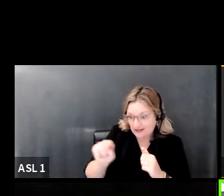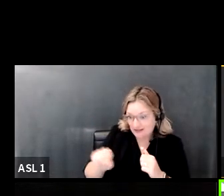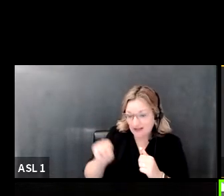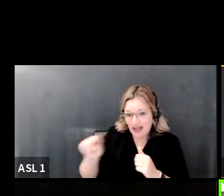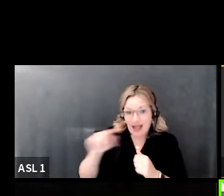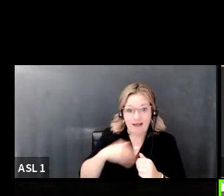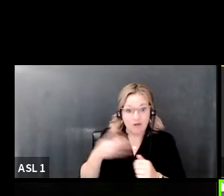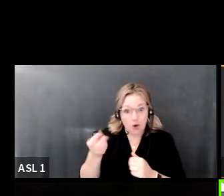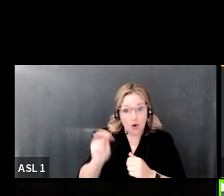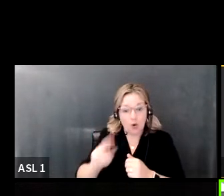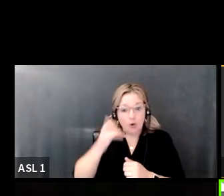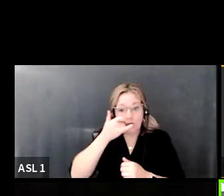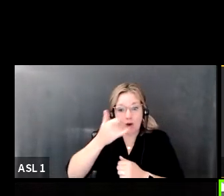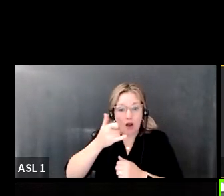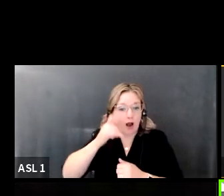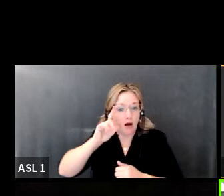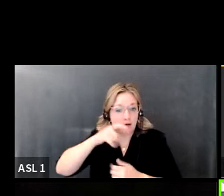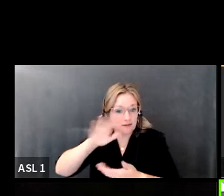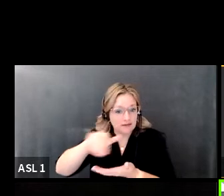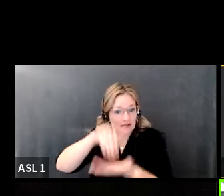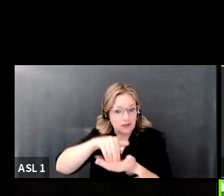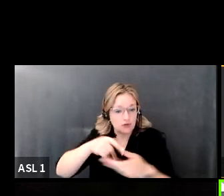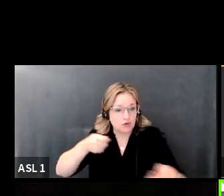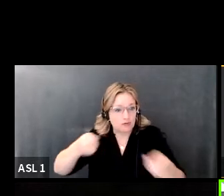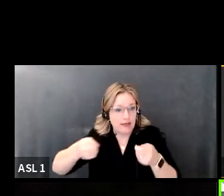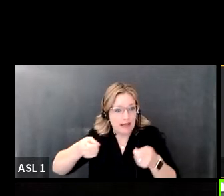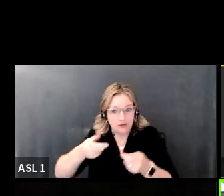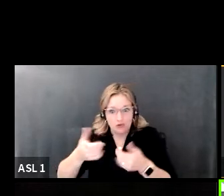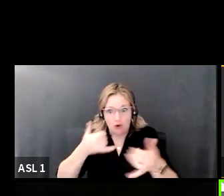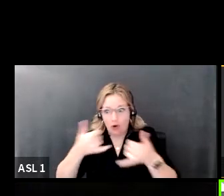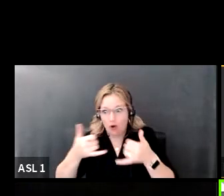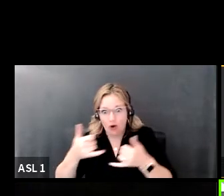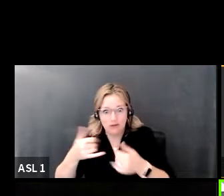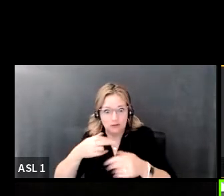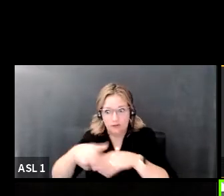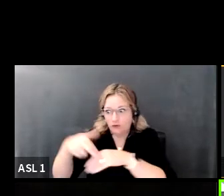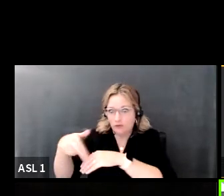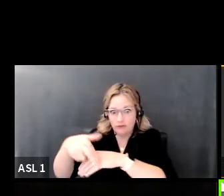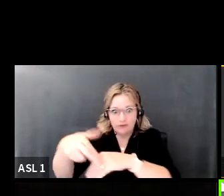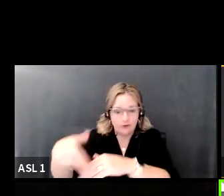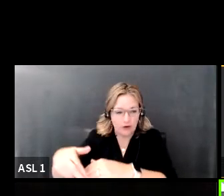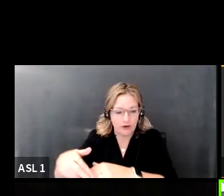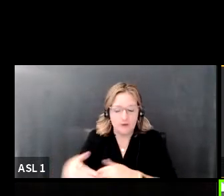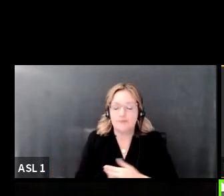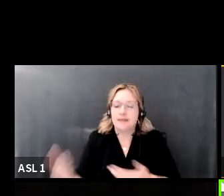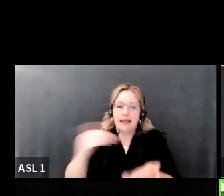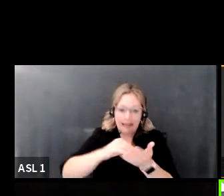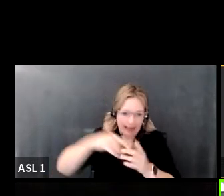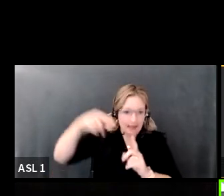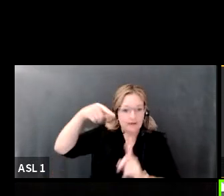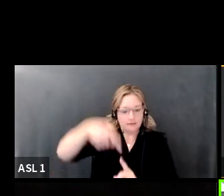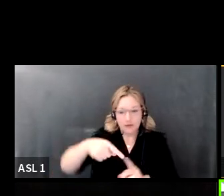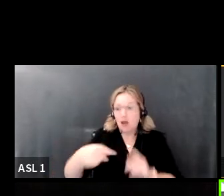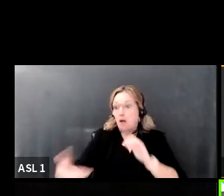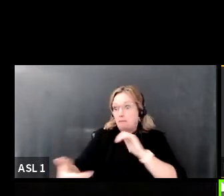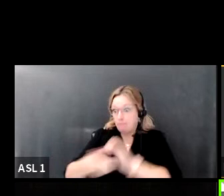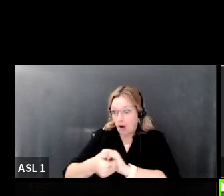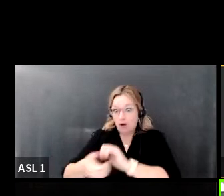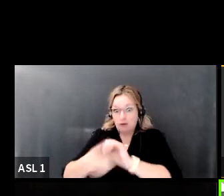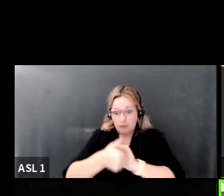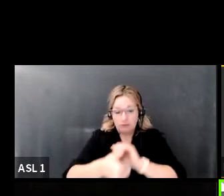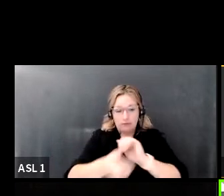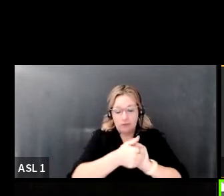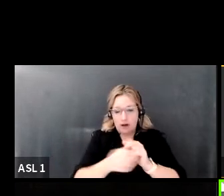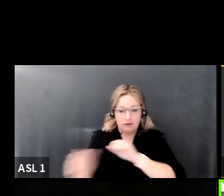work on a 24 7 basis so i come back to it again if we have partners that come to the table can look at it from a strength based